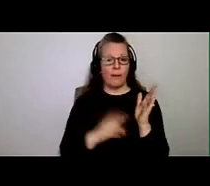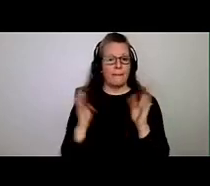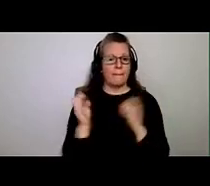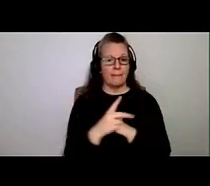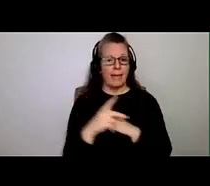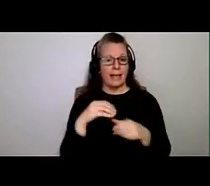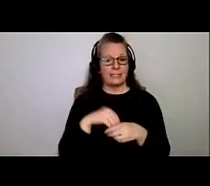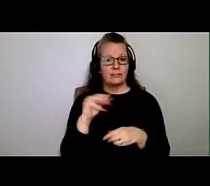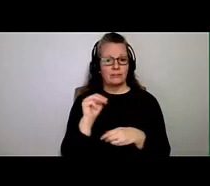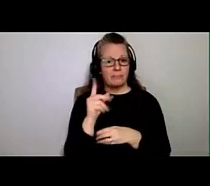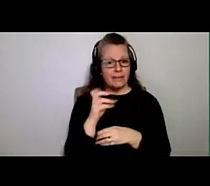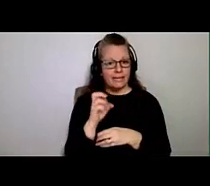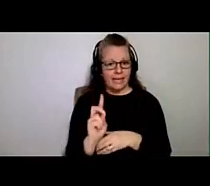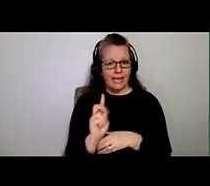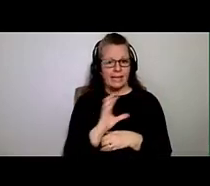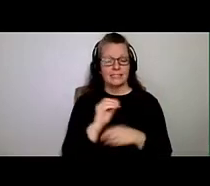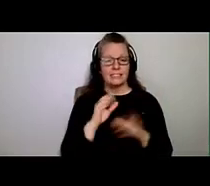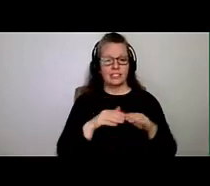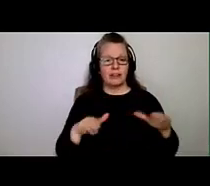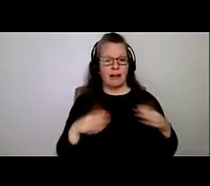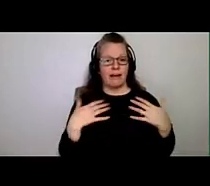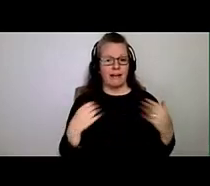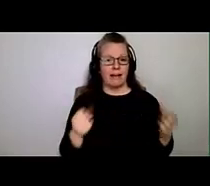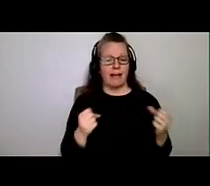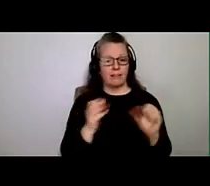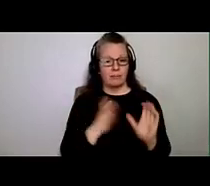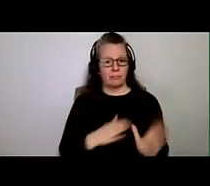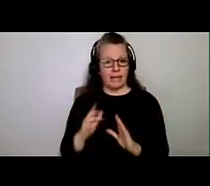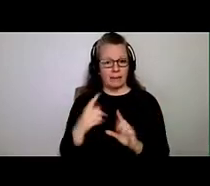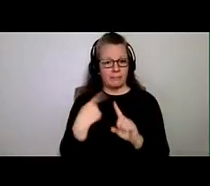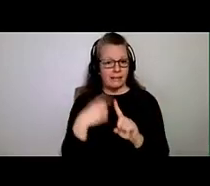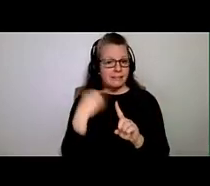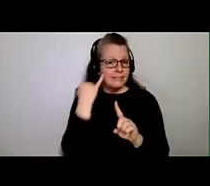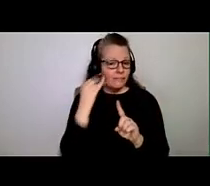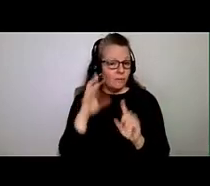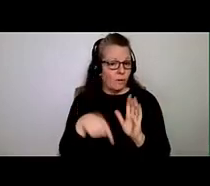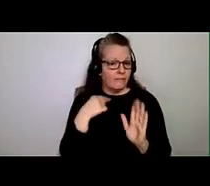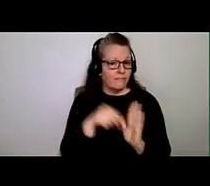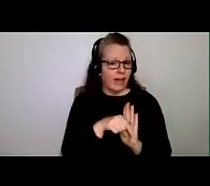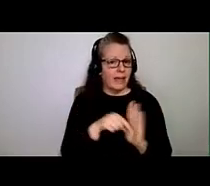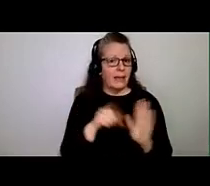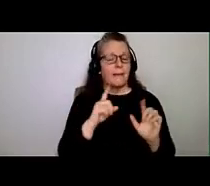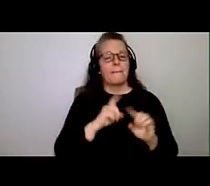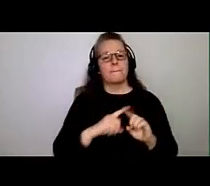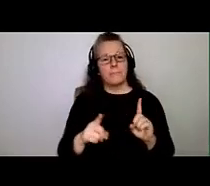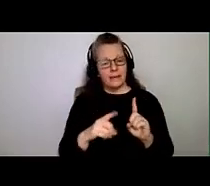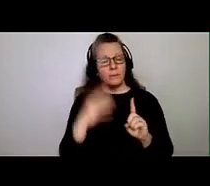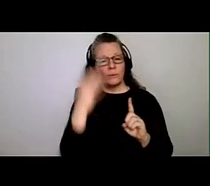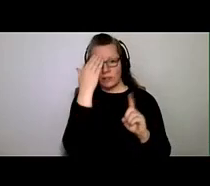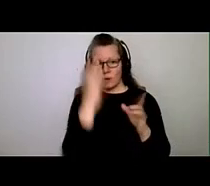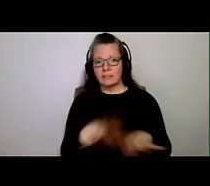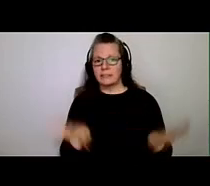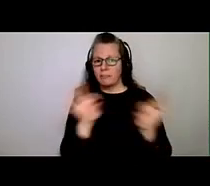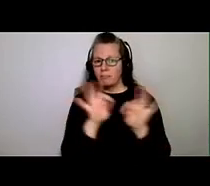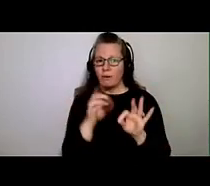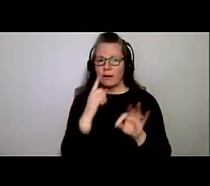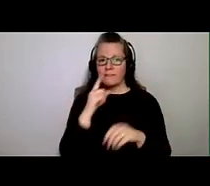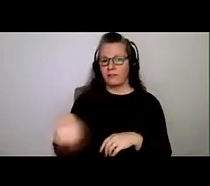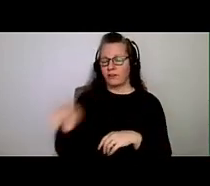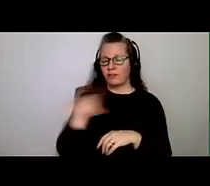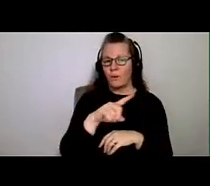and the Child Health Plan Plus if they're eligible. But we do know it's critically important for those